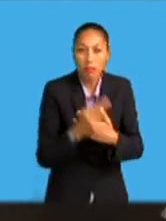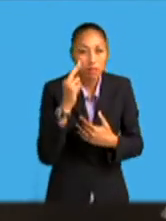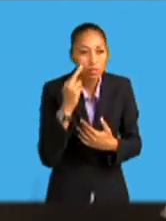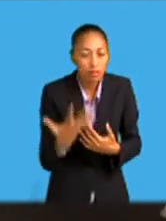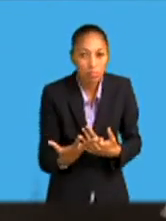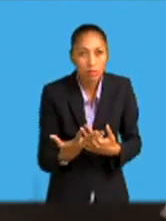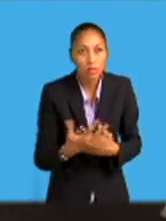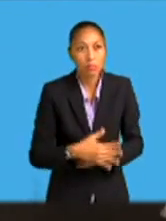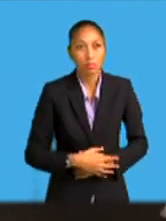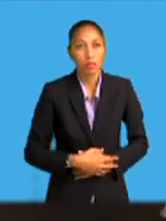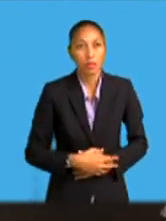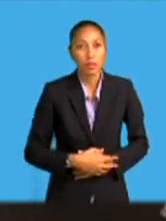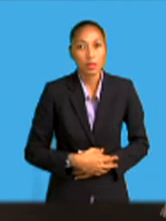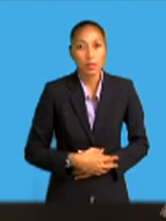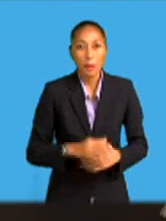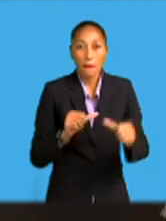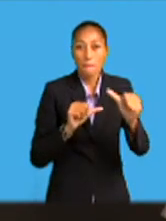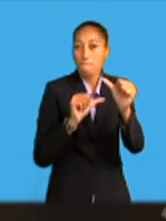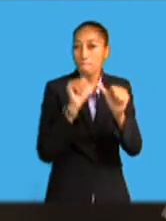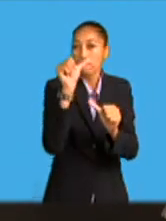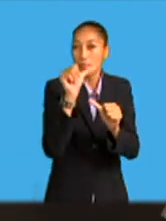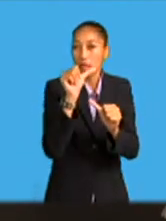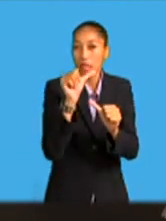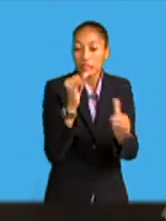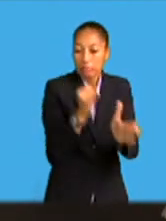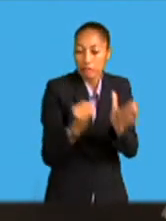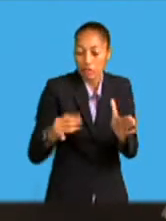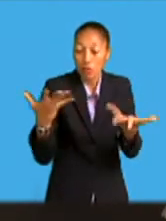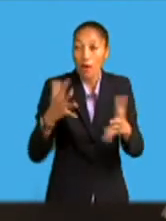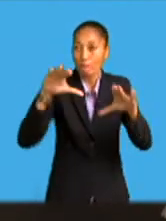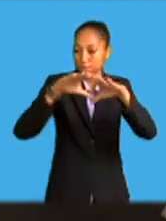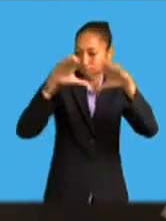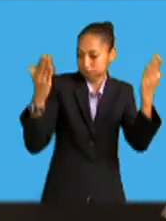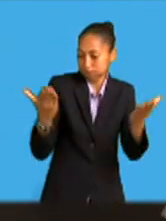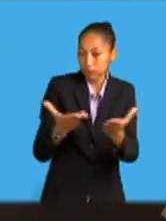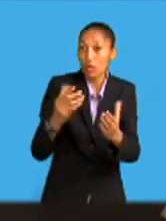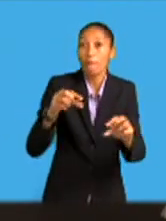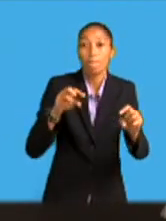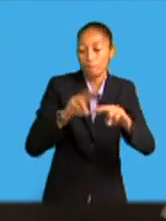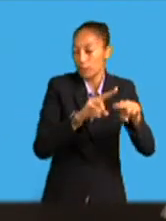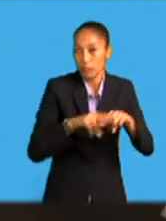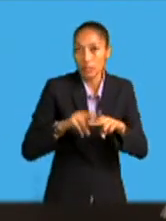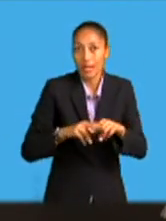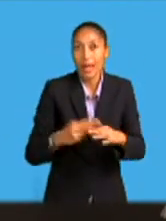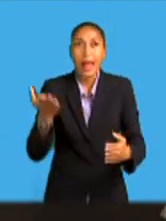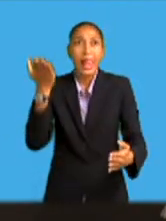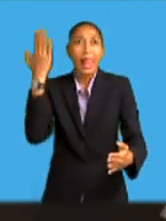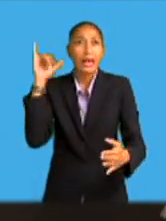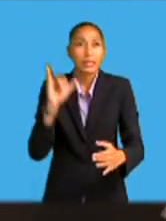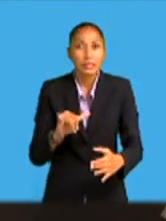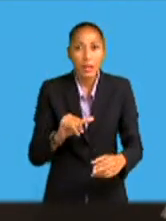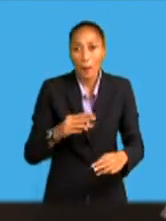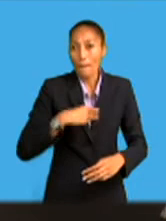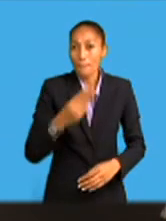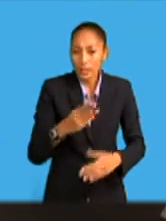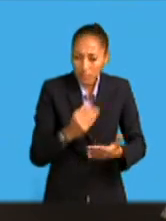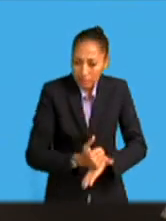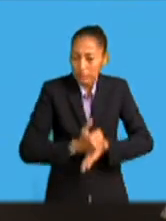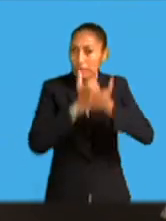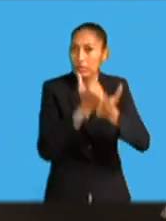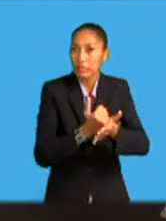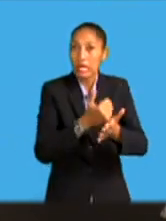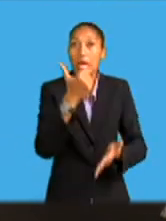of wood-based cottage industries throughout Fiji. In the last fiscal year, the Ministry has assisted another 7